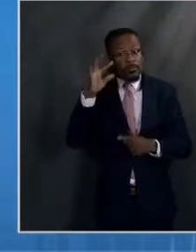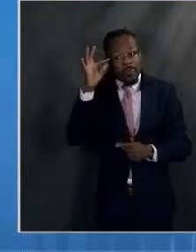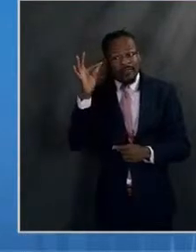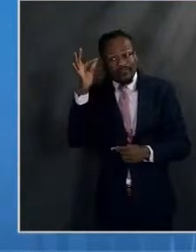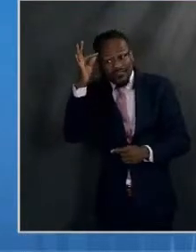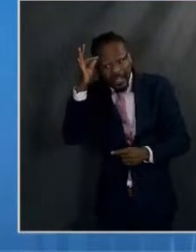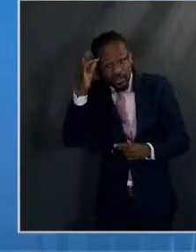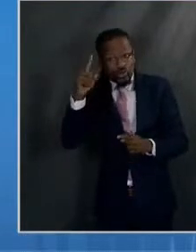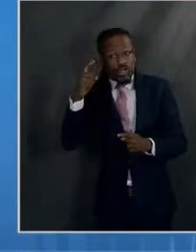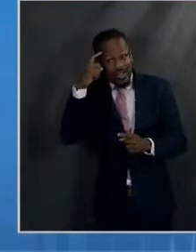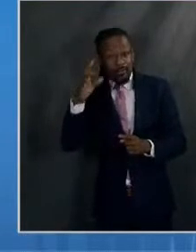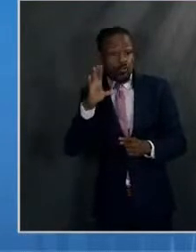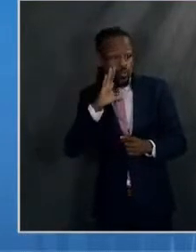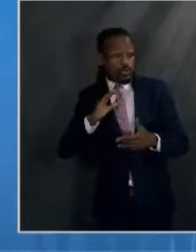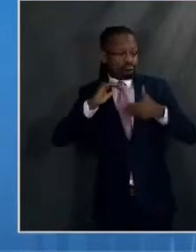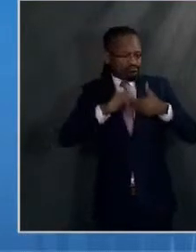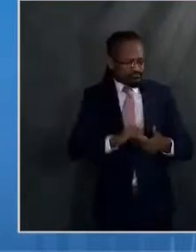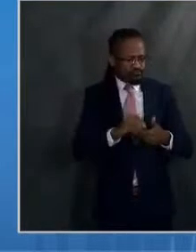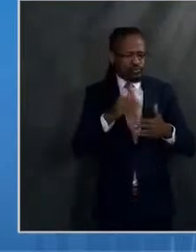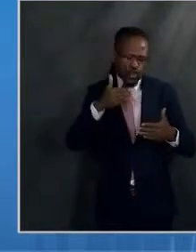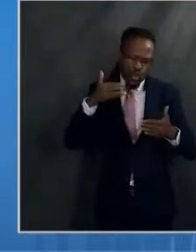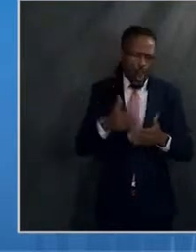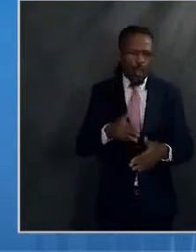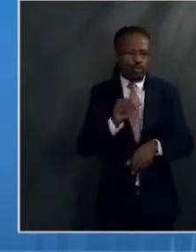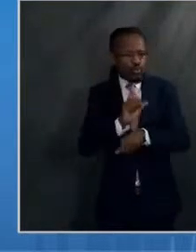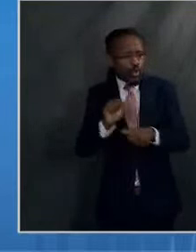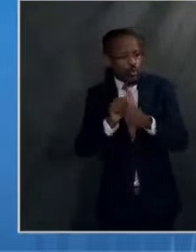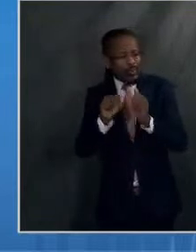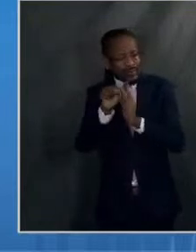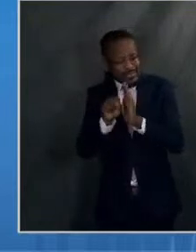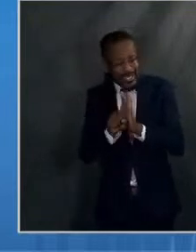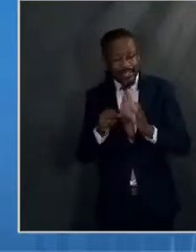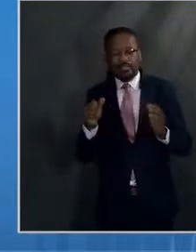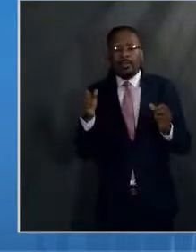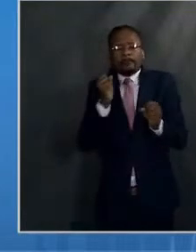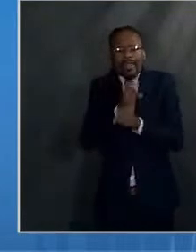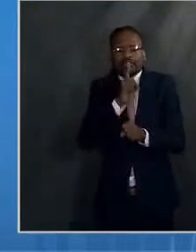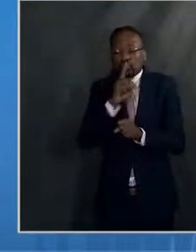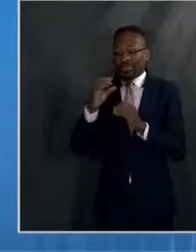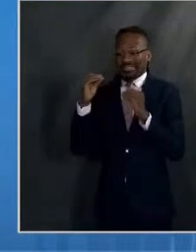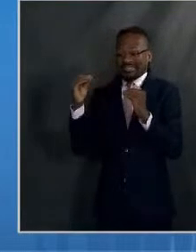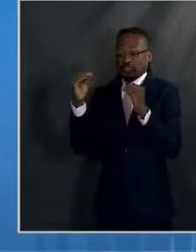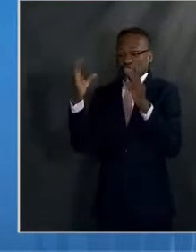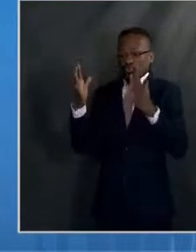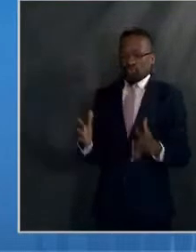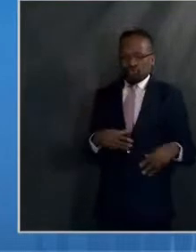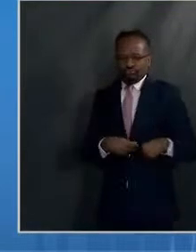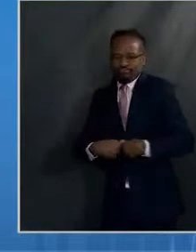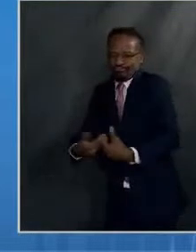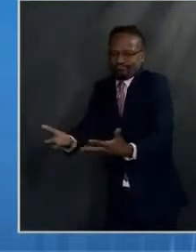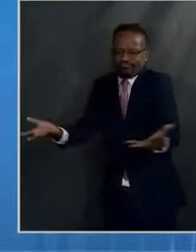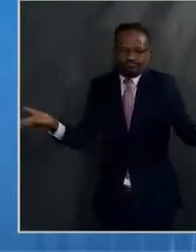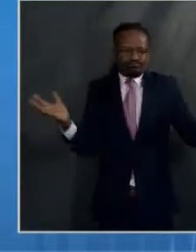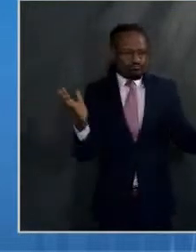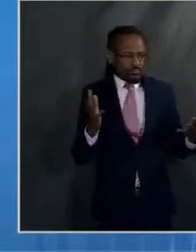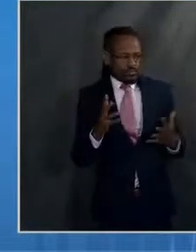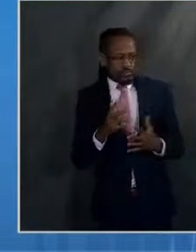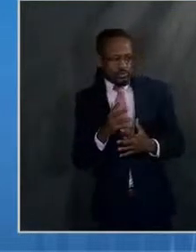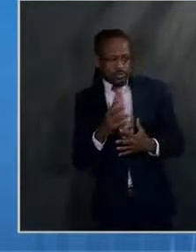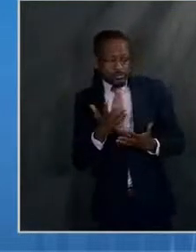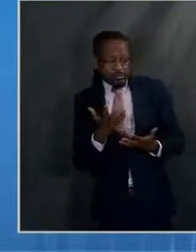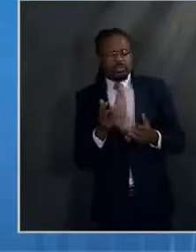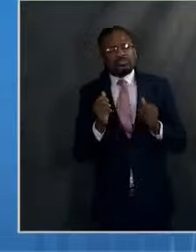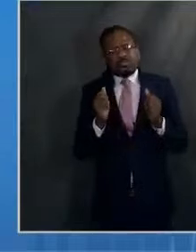with states to kind of get more vaccinations to teachers in particular, so that schools can reopen in the